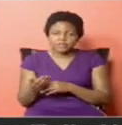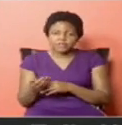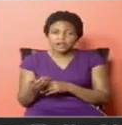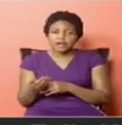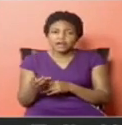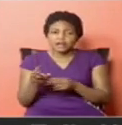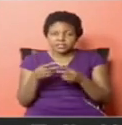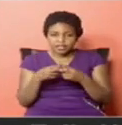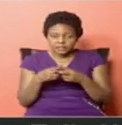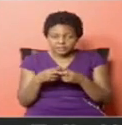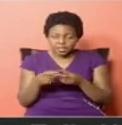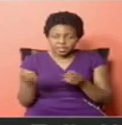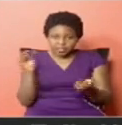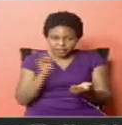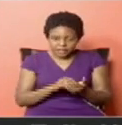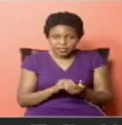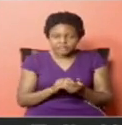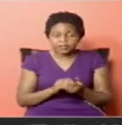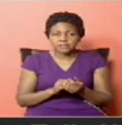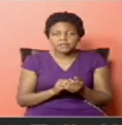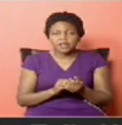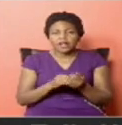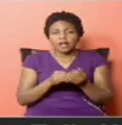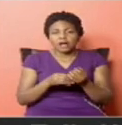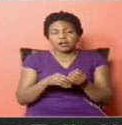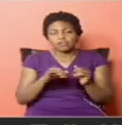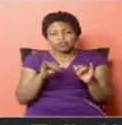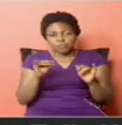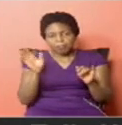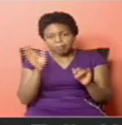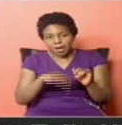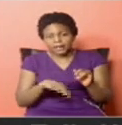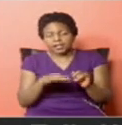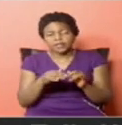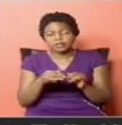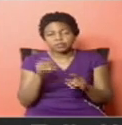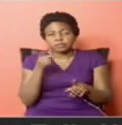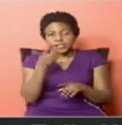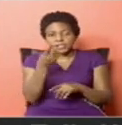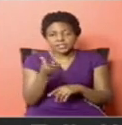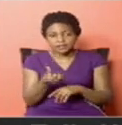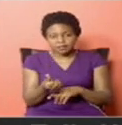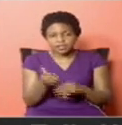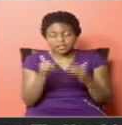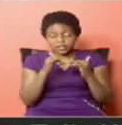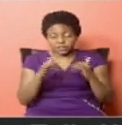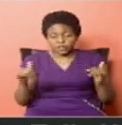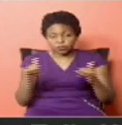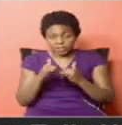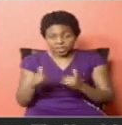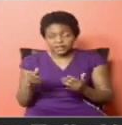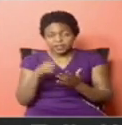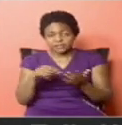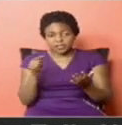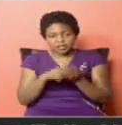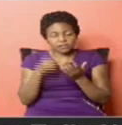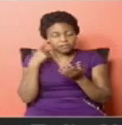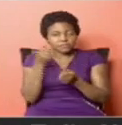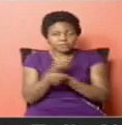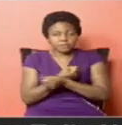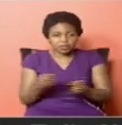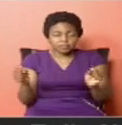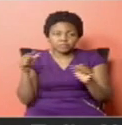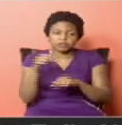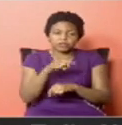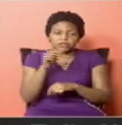16 gender-based shelters distributed across the country to temporarily host the survivors of sexual and gender-based